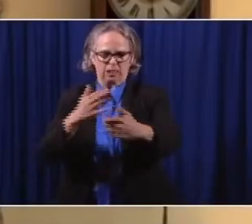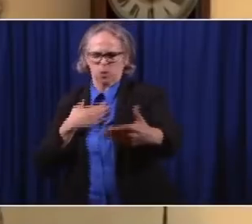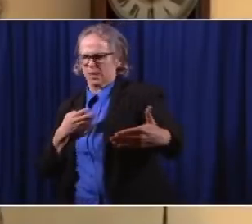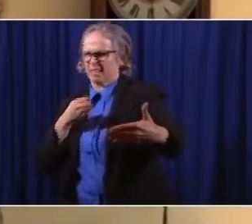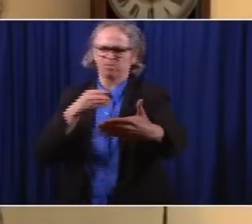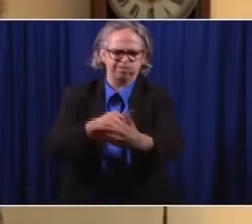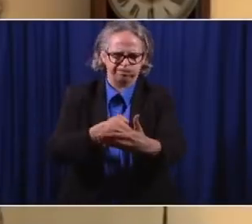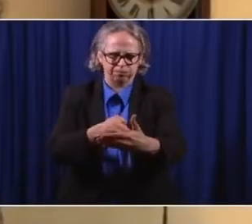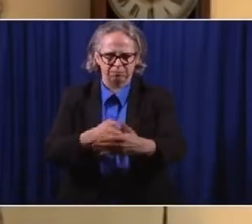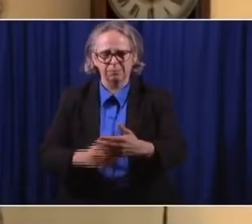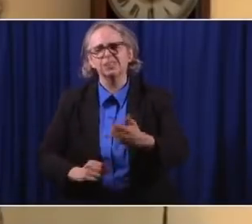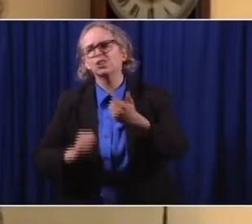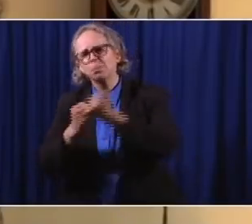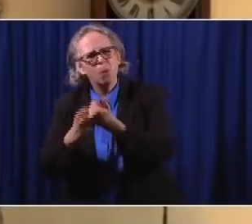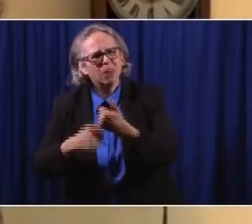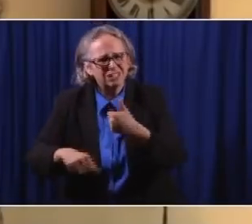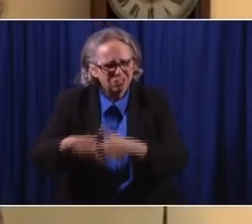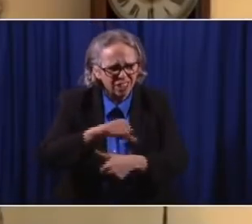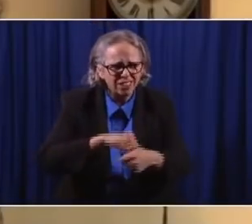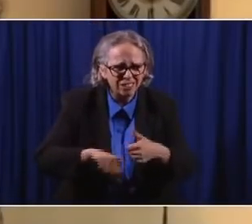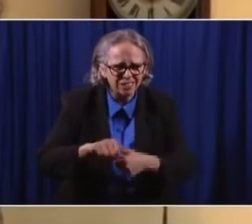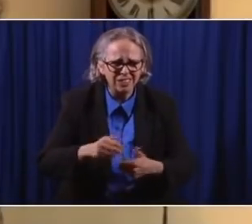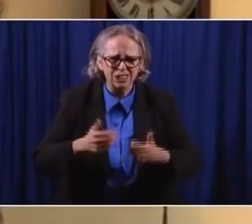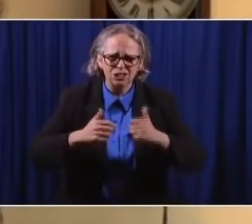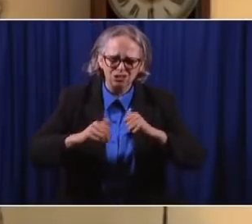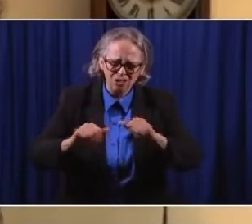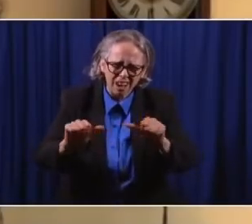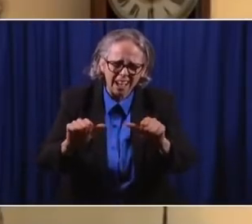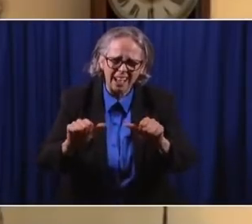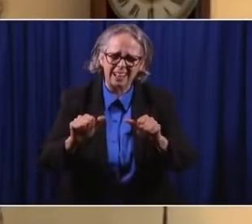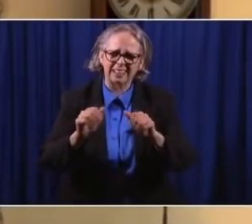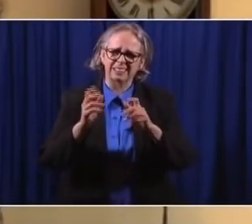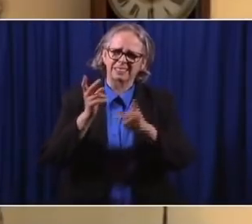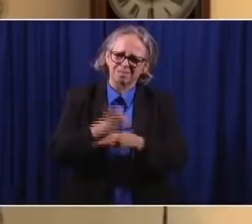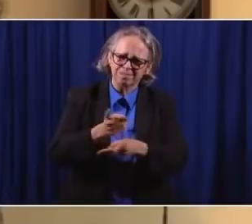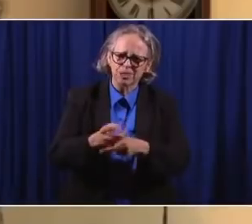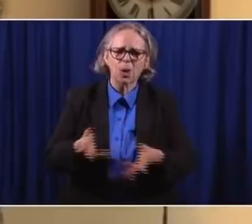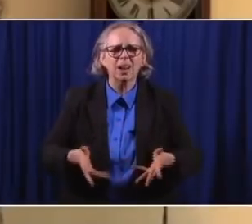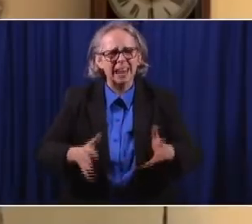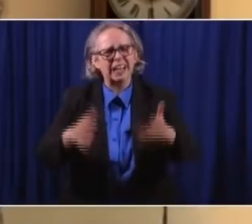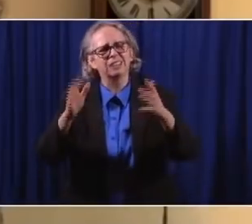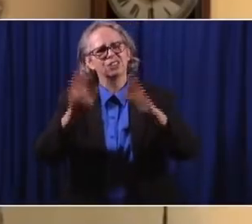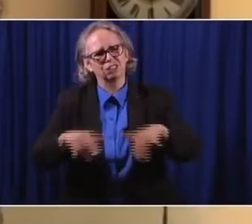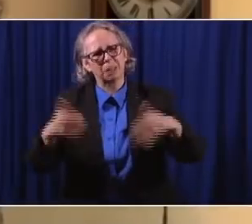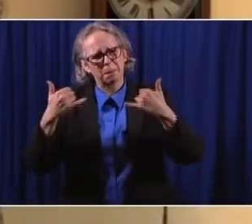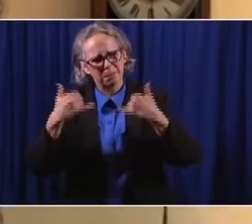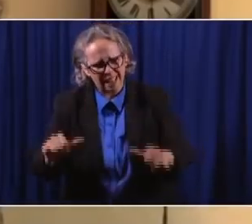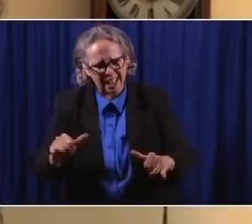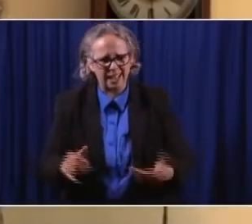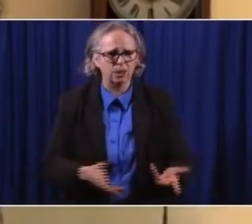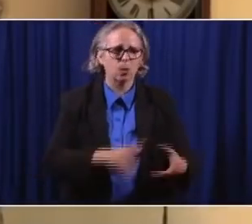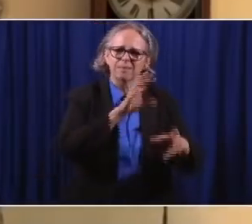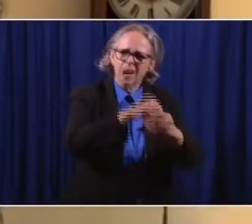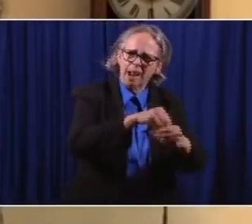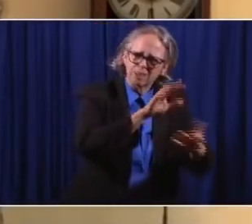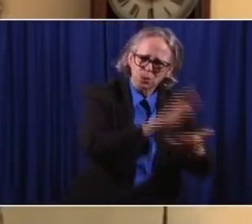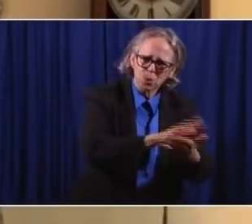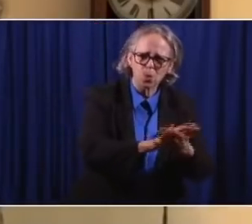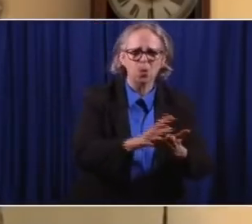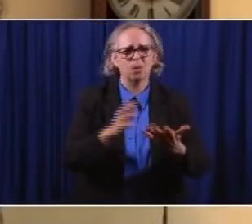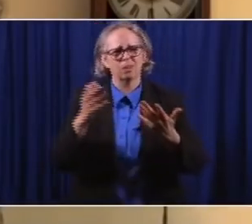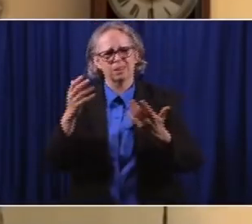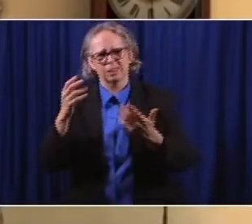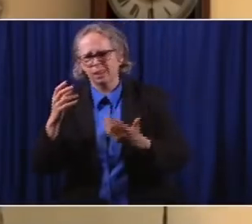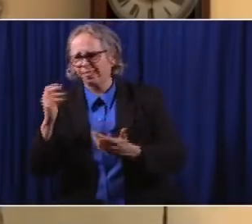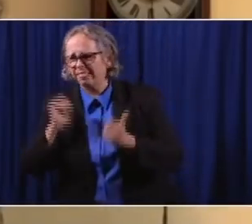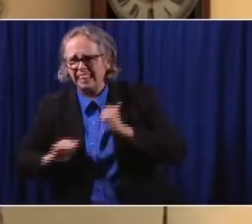keep our kids in school. Let's try to keep our kids playing sports or in theater or whatever we want them to be doing, and they have a passion